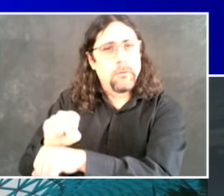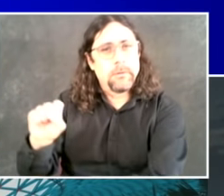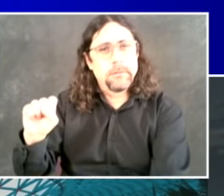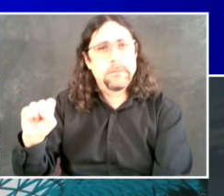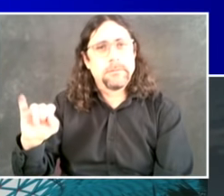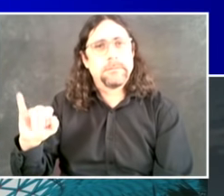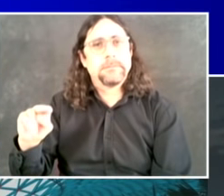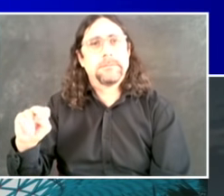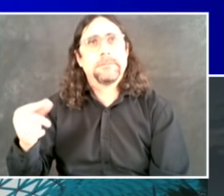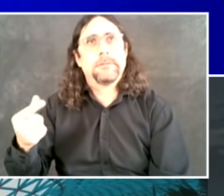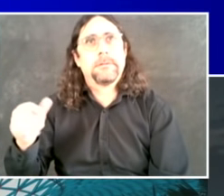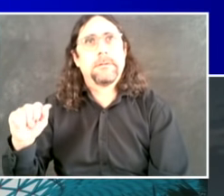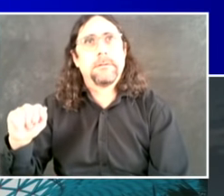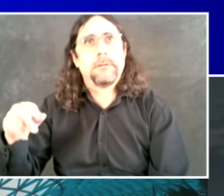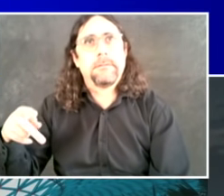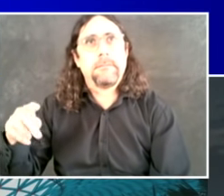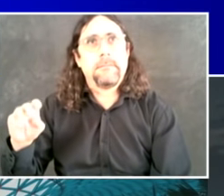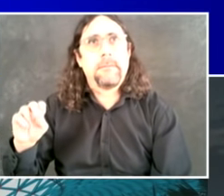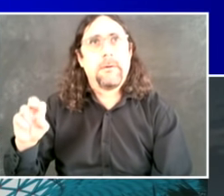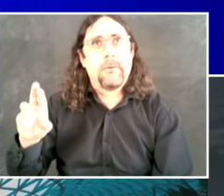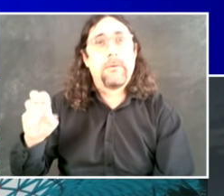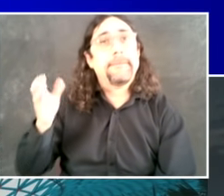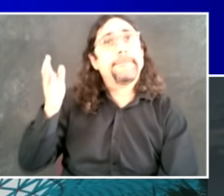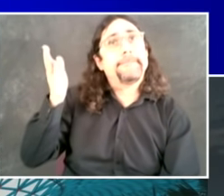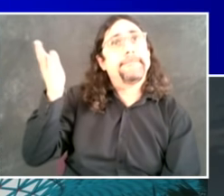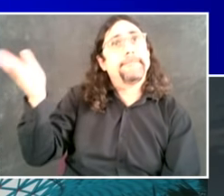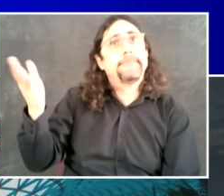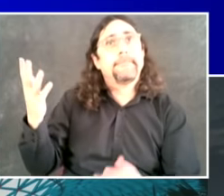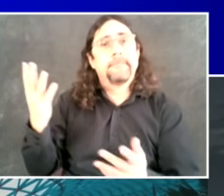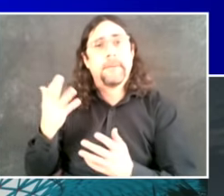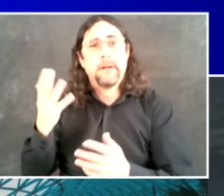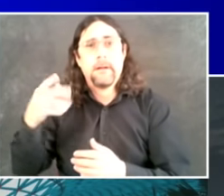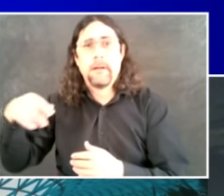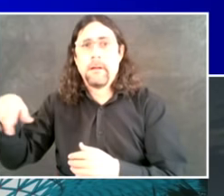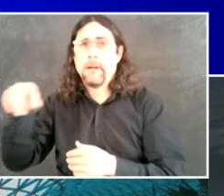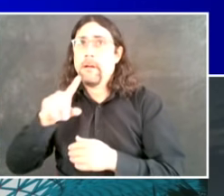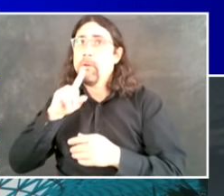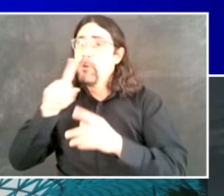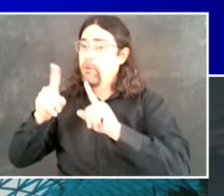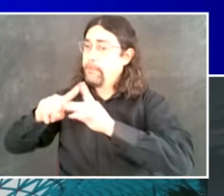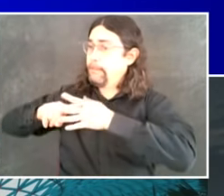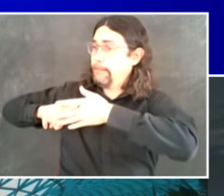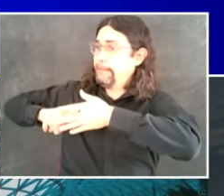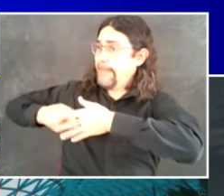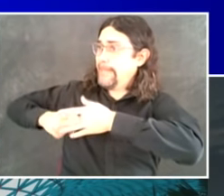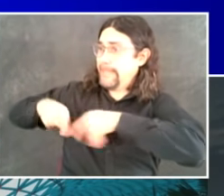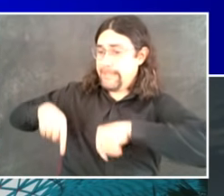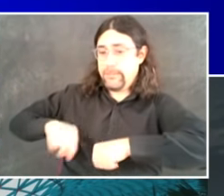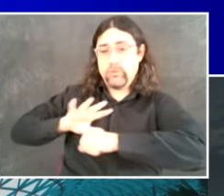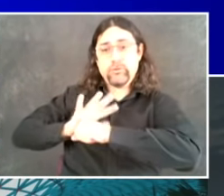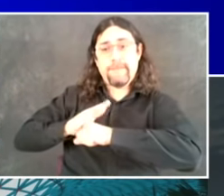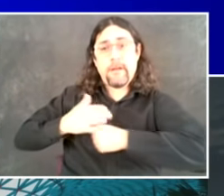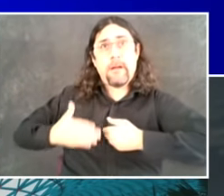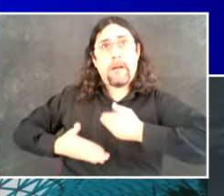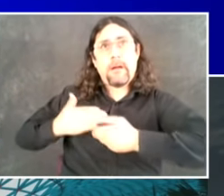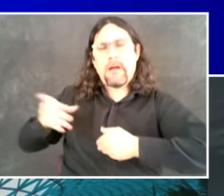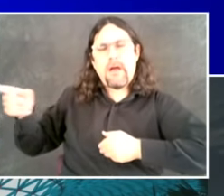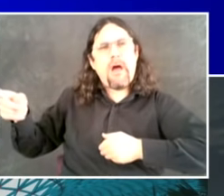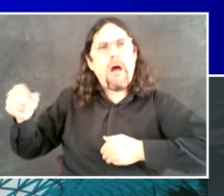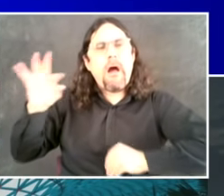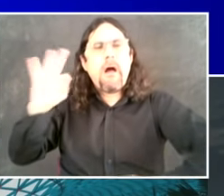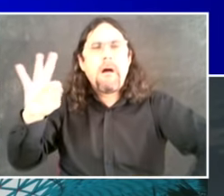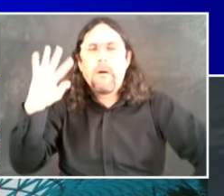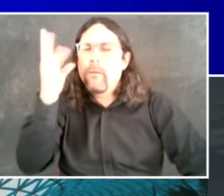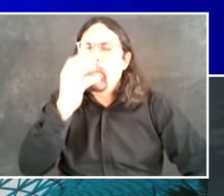By the middle of March, there were relatively few cases. Singapore was getting a lot of praise for a very strong,